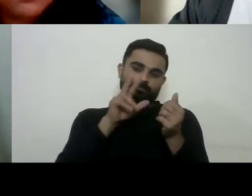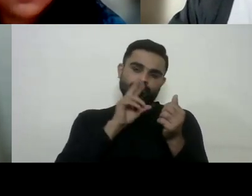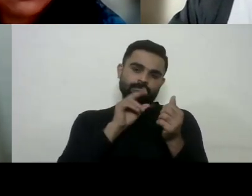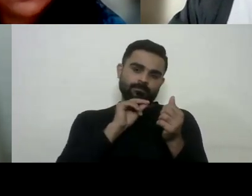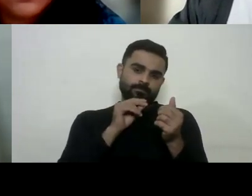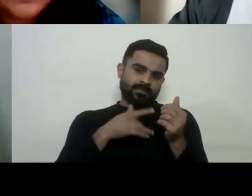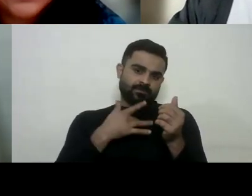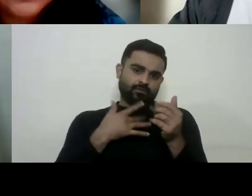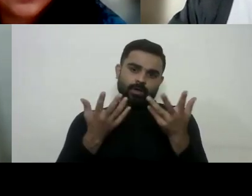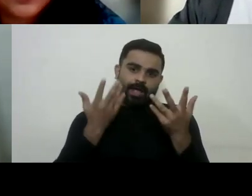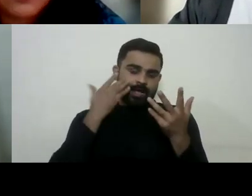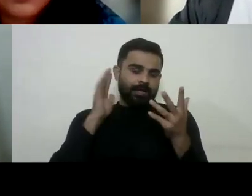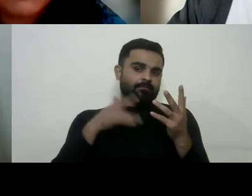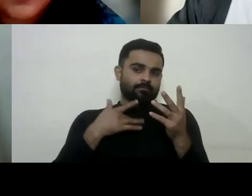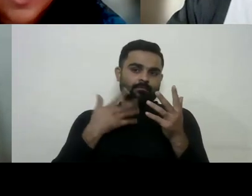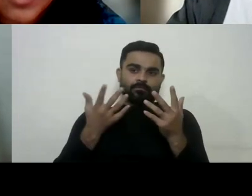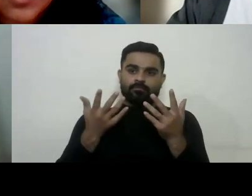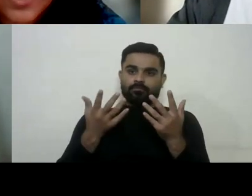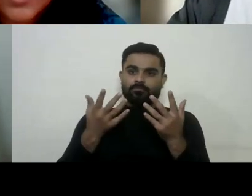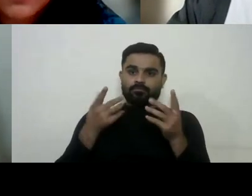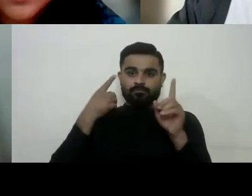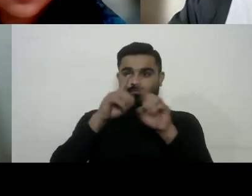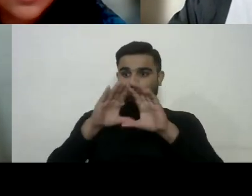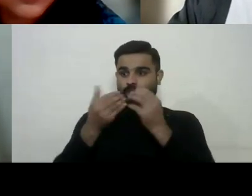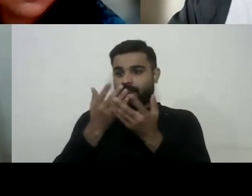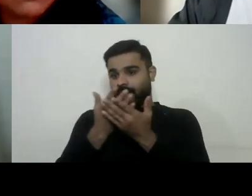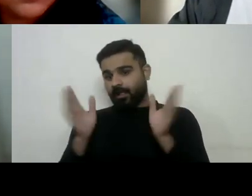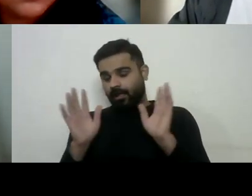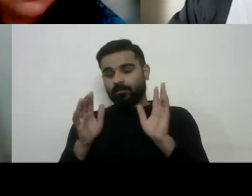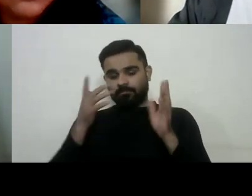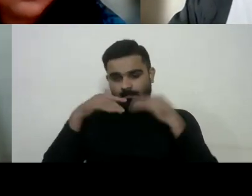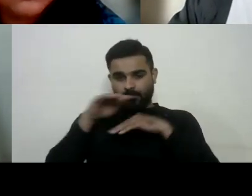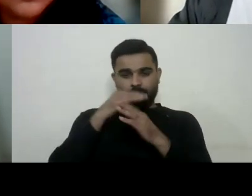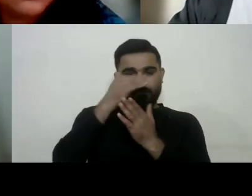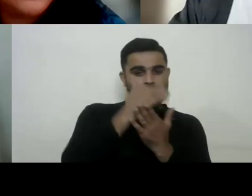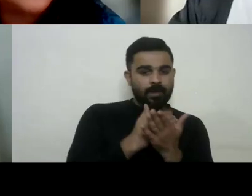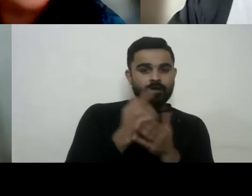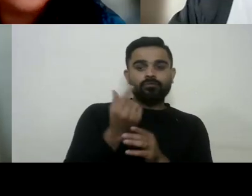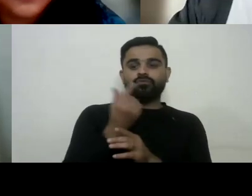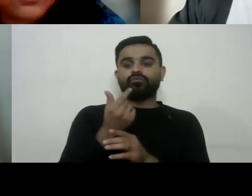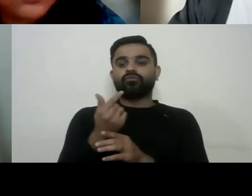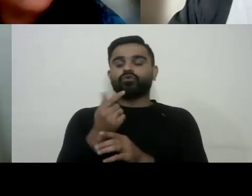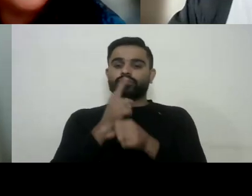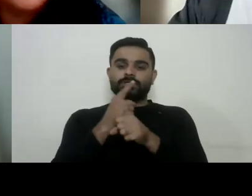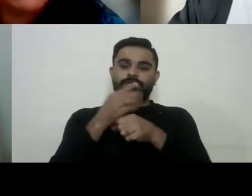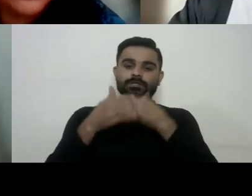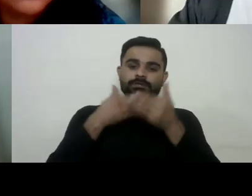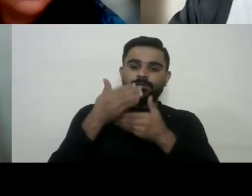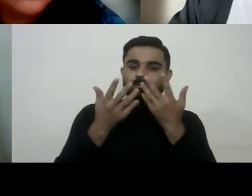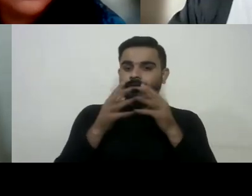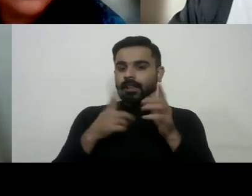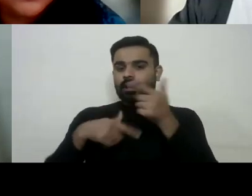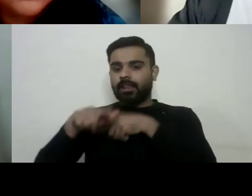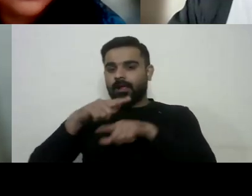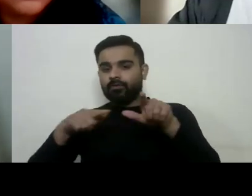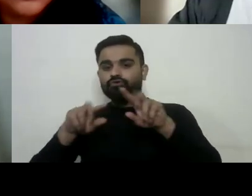feel about this, but I don't think that is the aim in every classroom, right? And these strategies could be used to teach any language or any